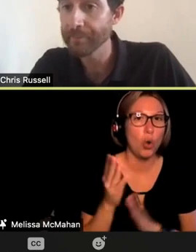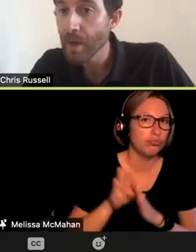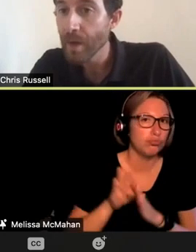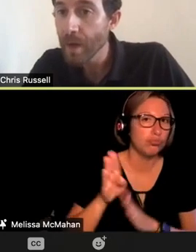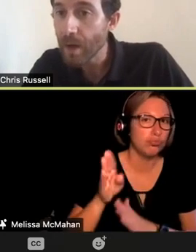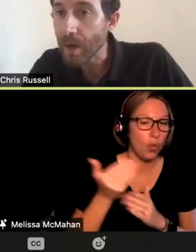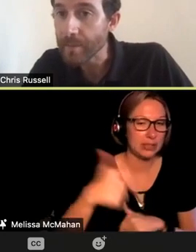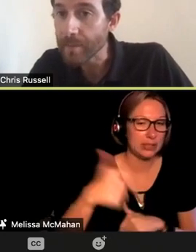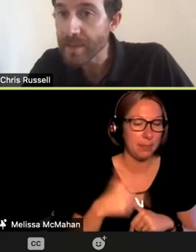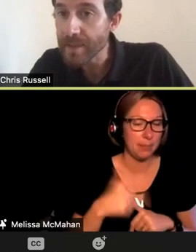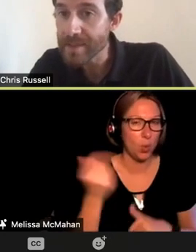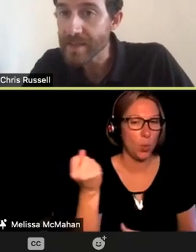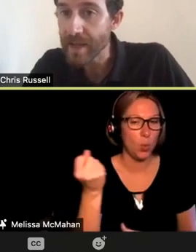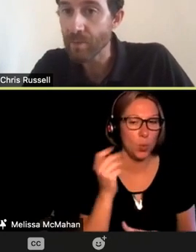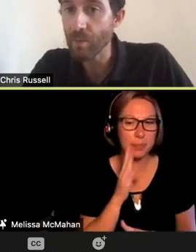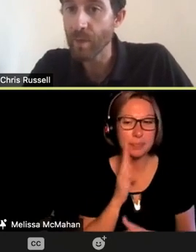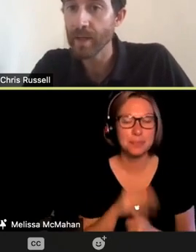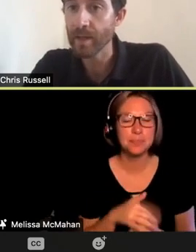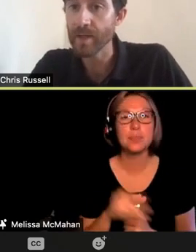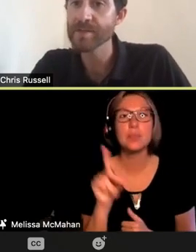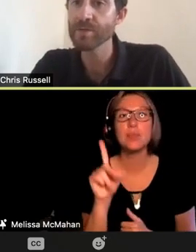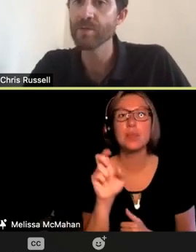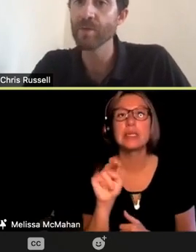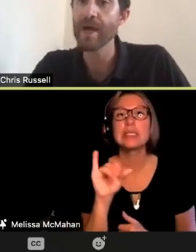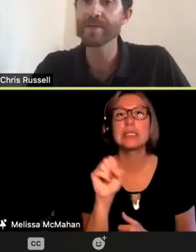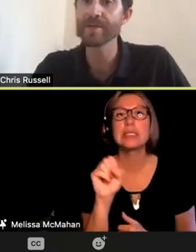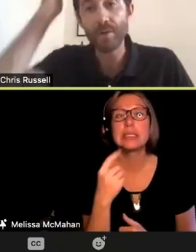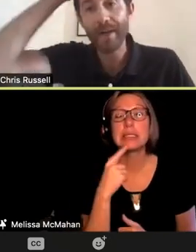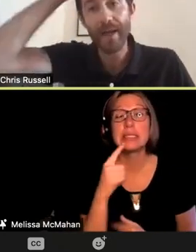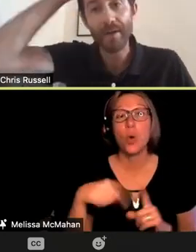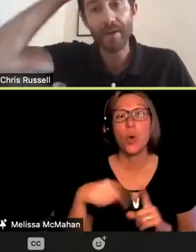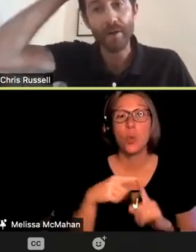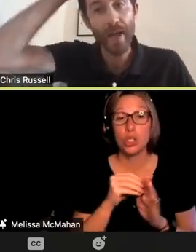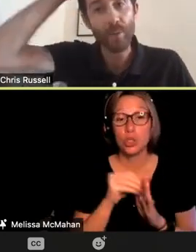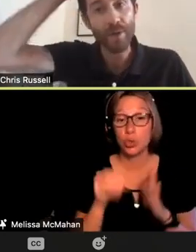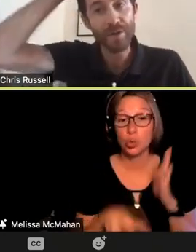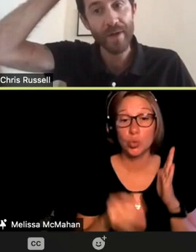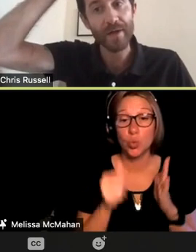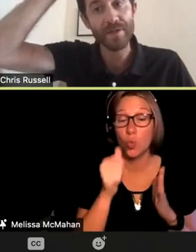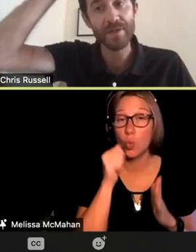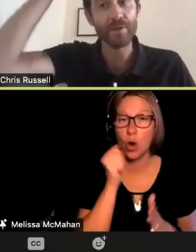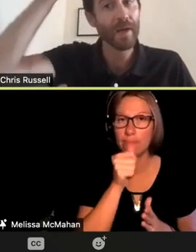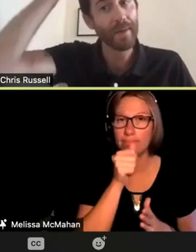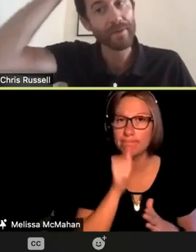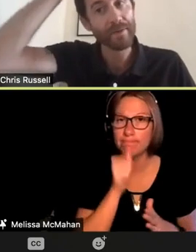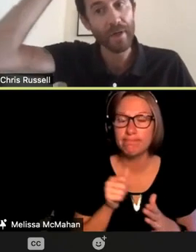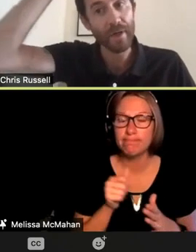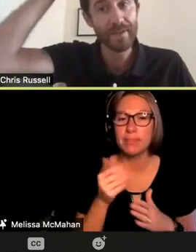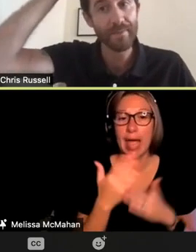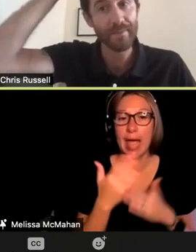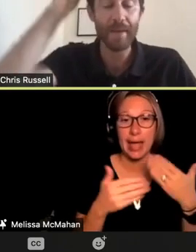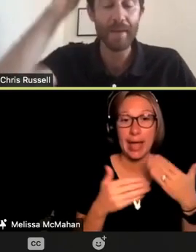that in a minute. Denise said, when a student will not tolerate hand under hand, what strategies do you recommend to create the same type